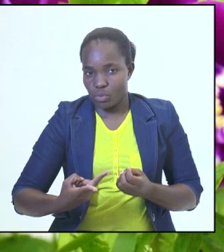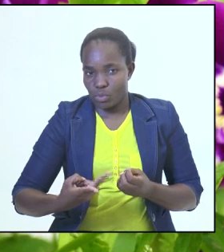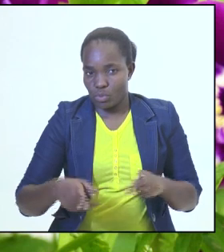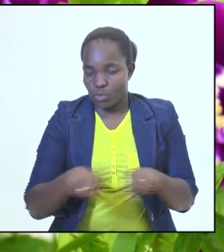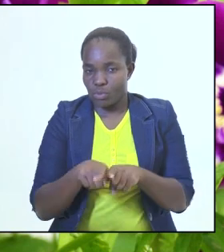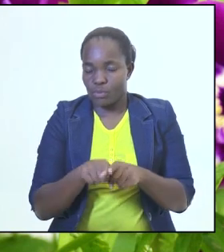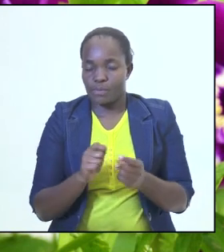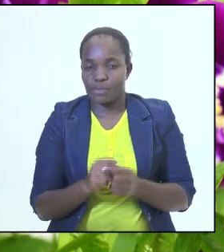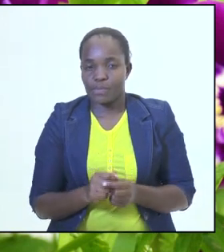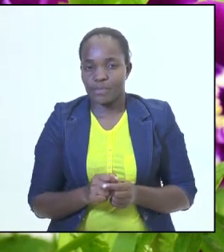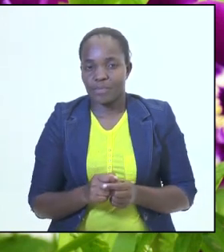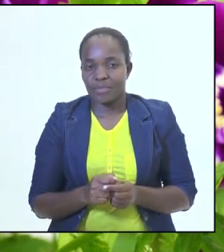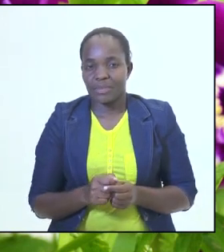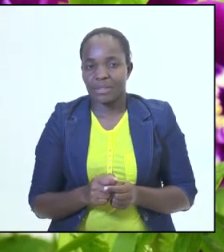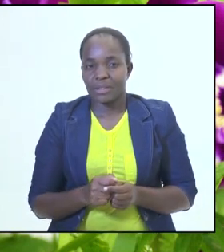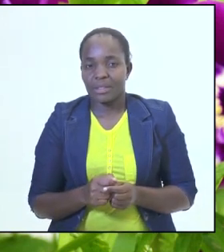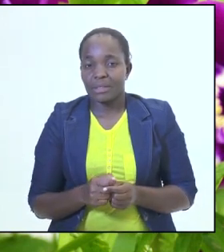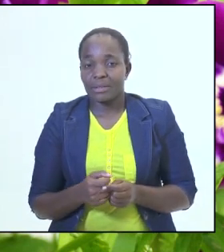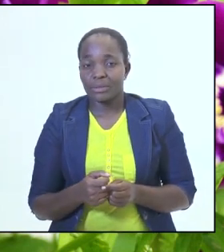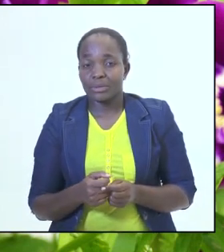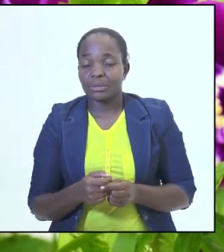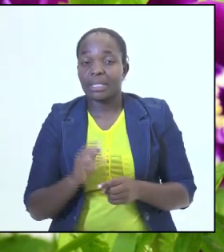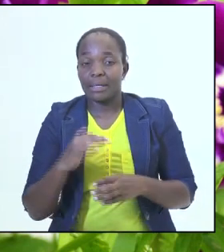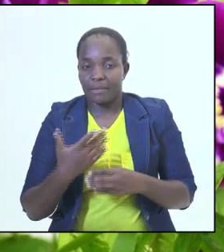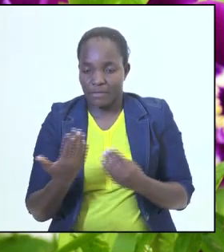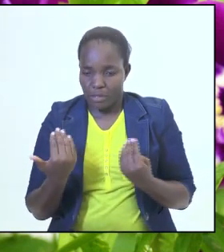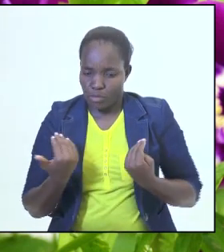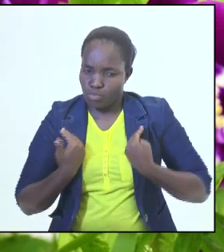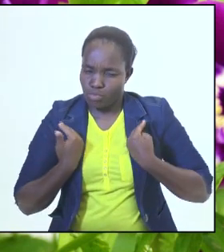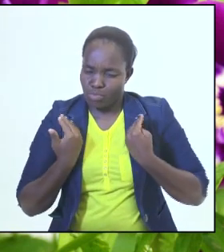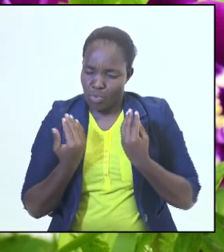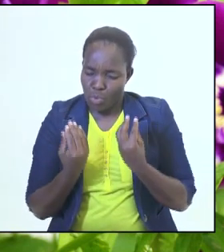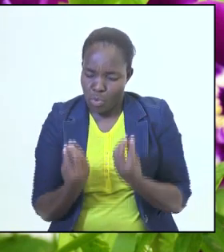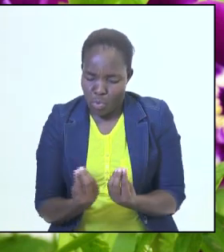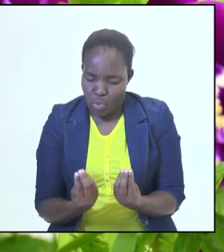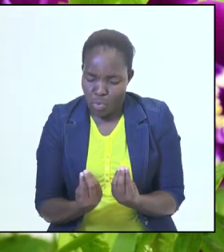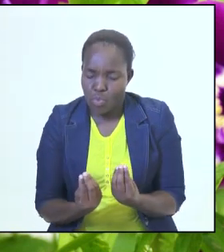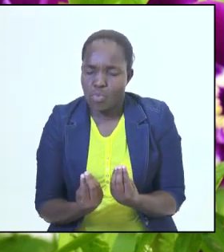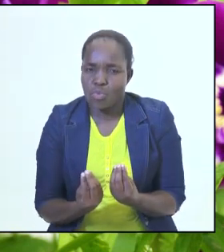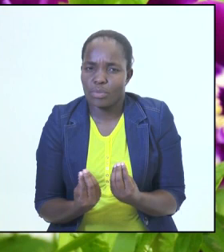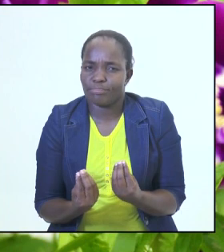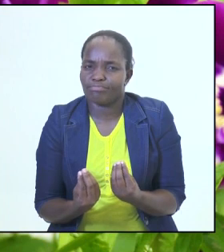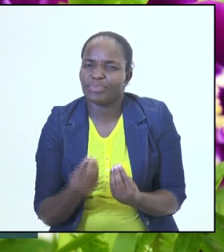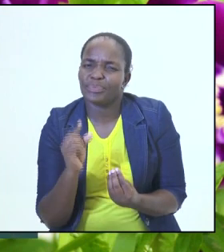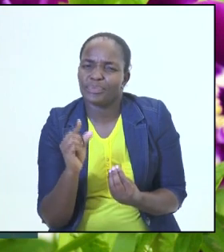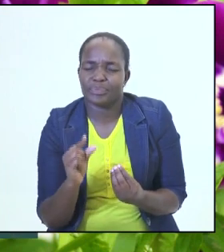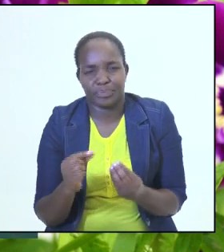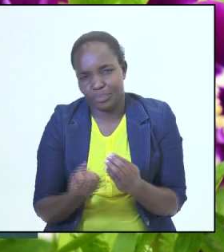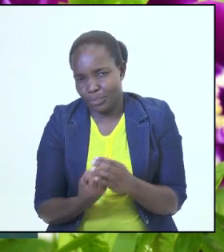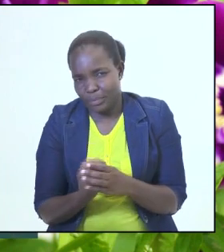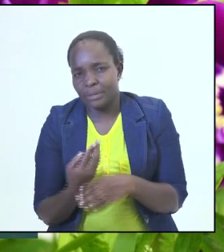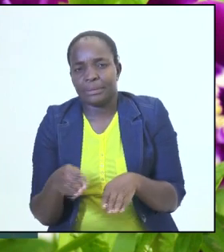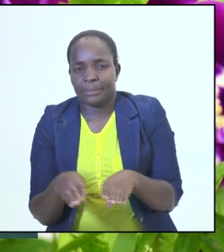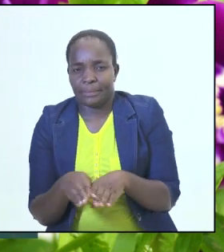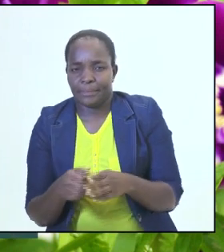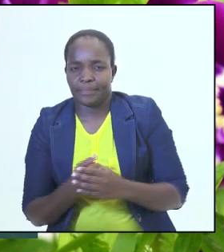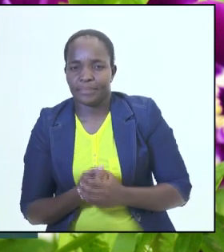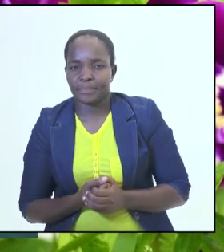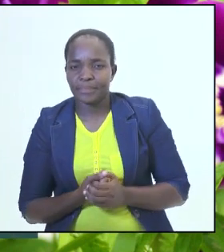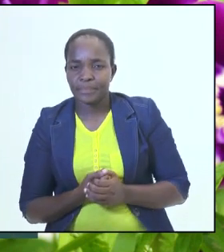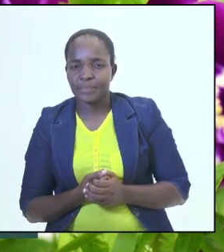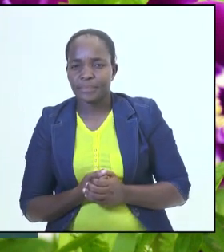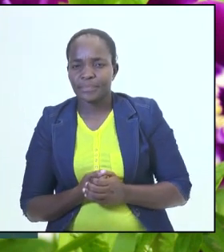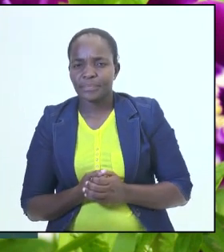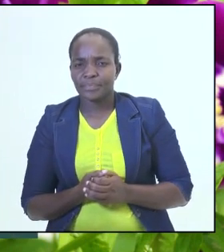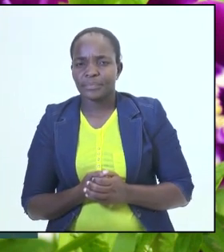cells. Identical younger plants are formed without fusion of gametes. Sexual reproduction in plants,